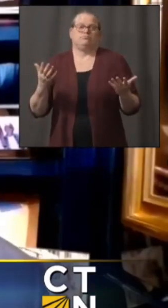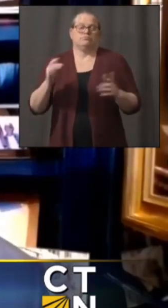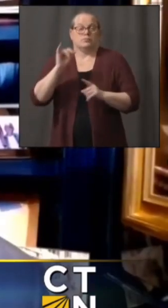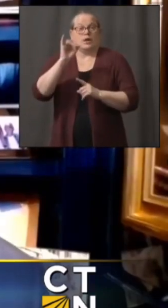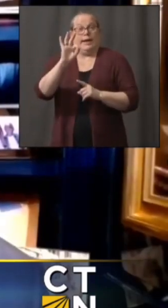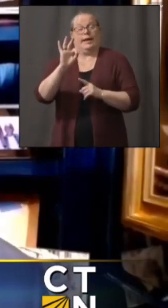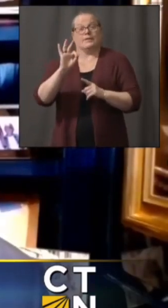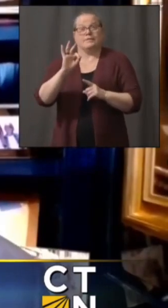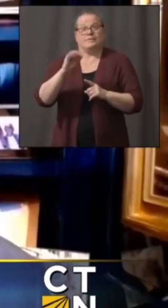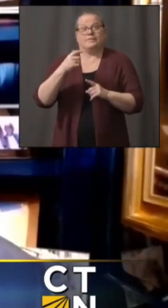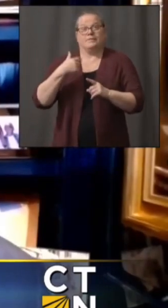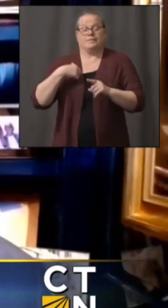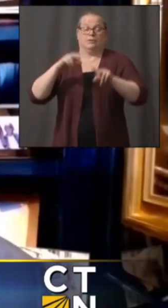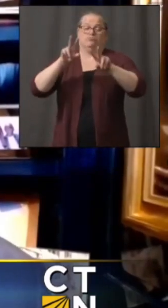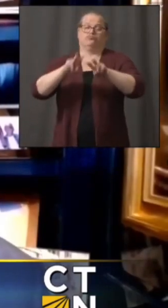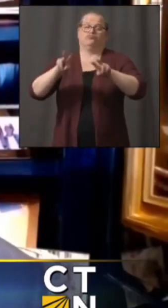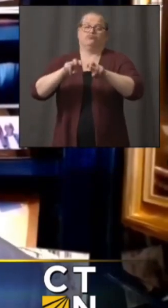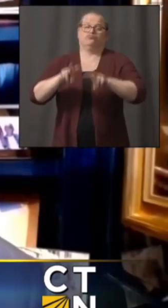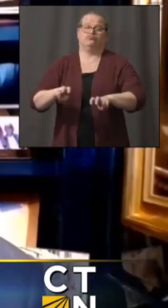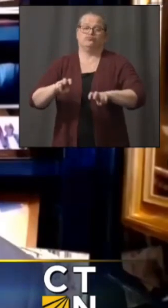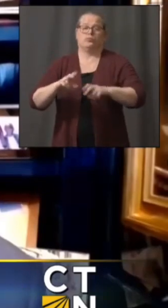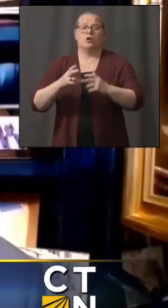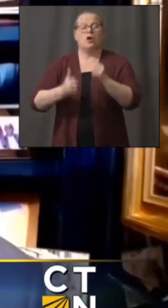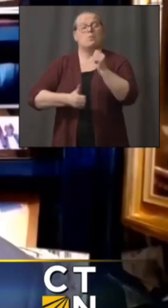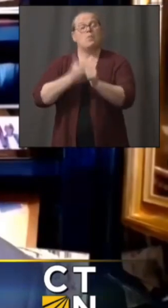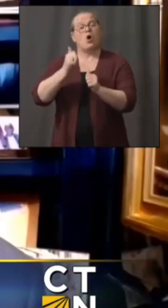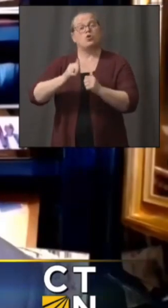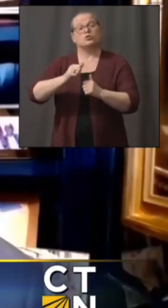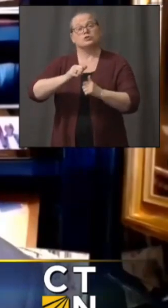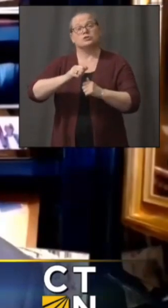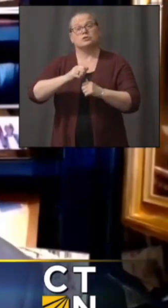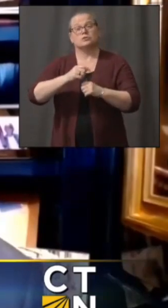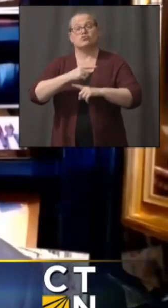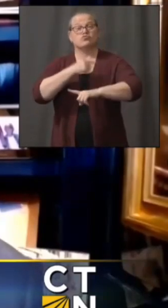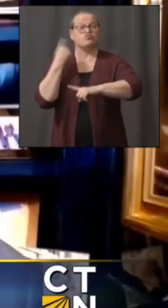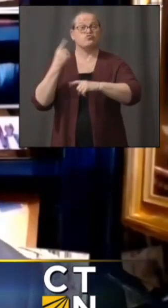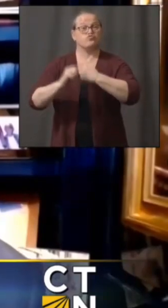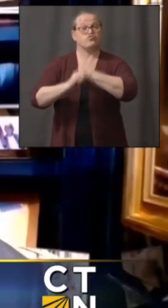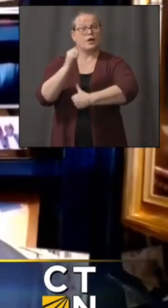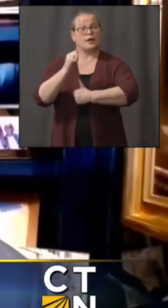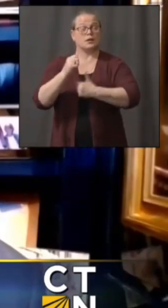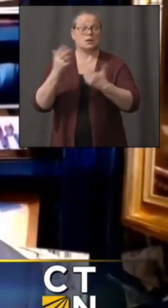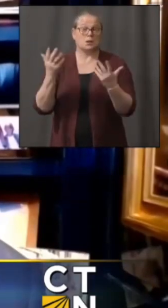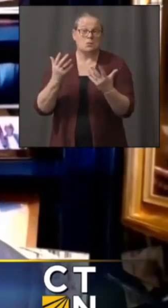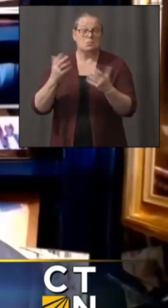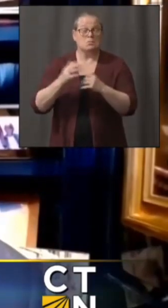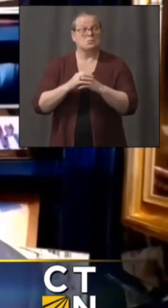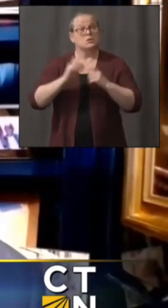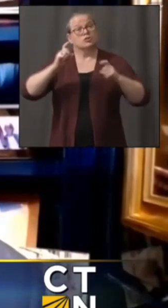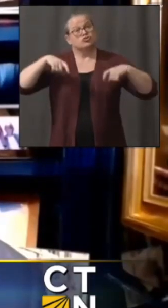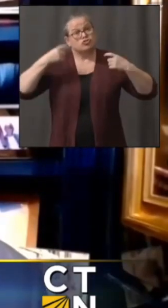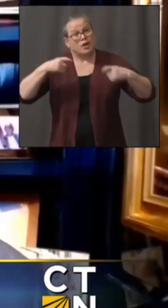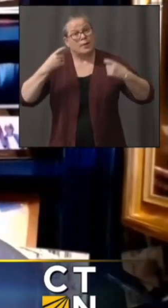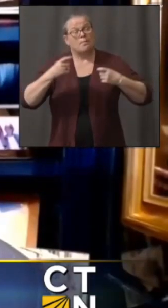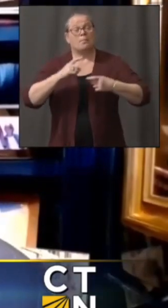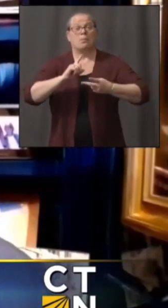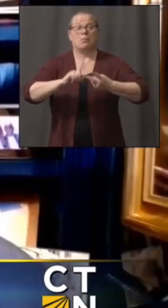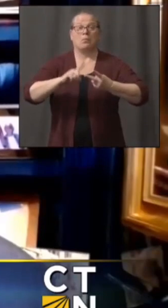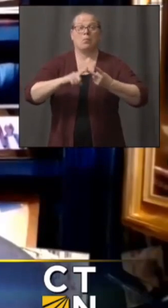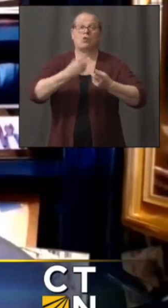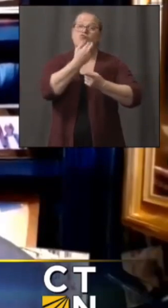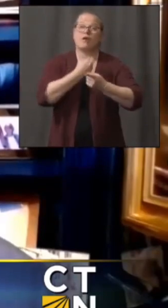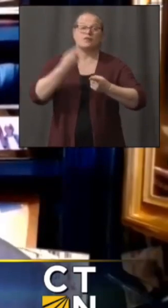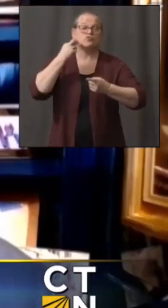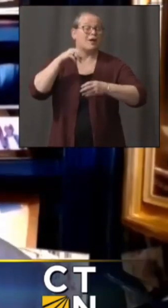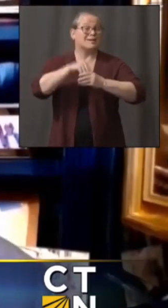say, gyms and indoor dining is something I have to look at carefully, because that's relatively more risky than,